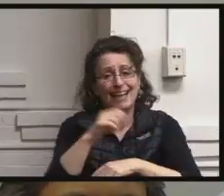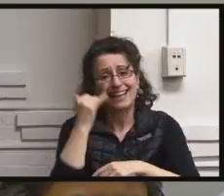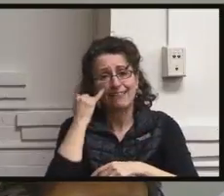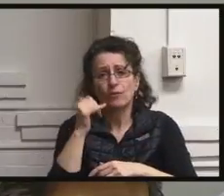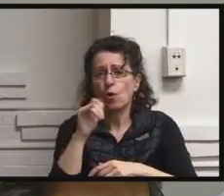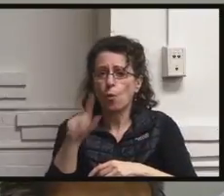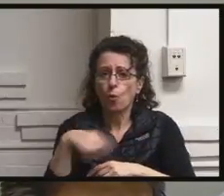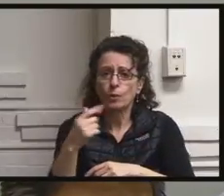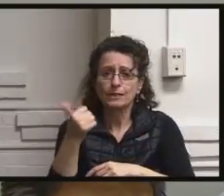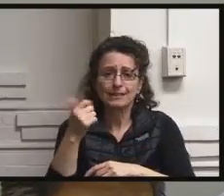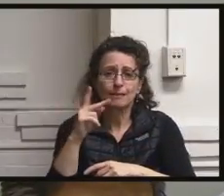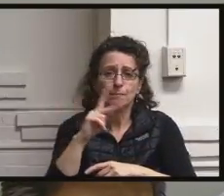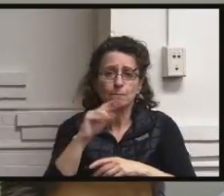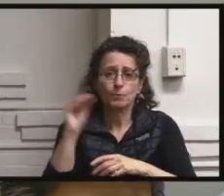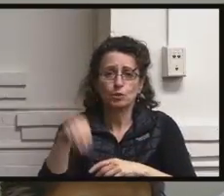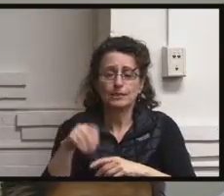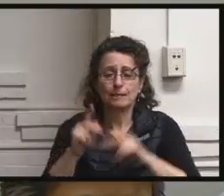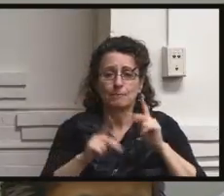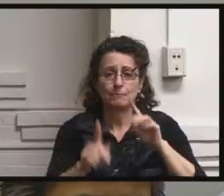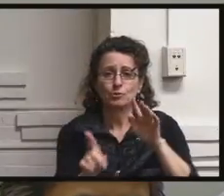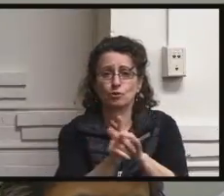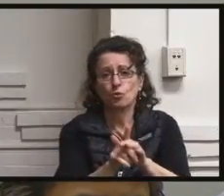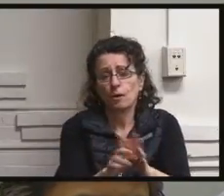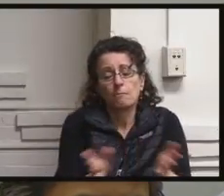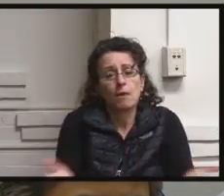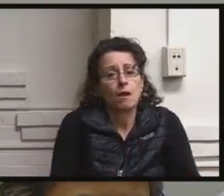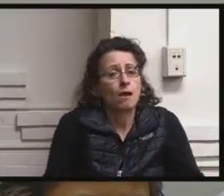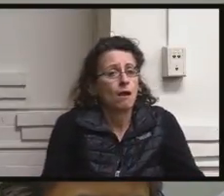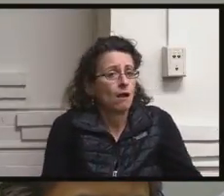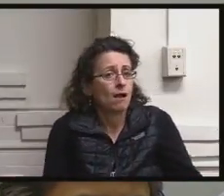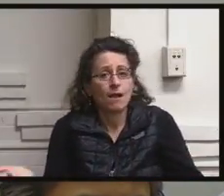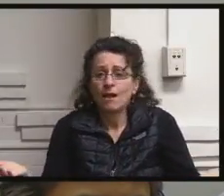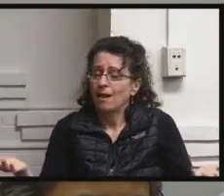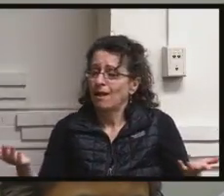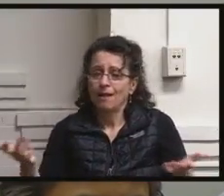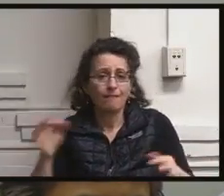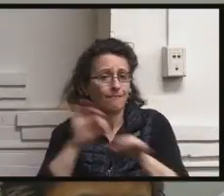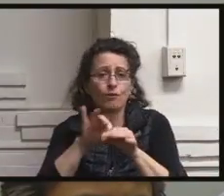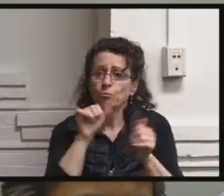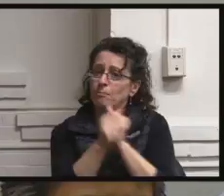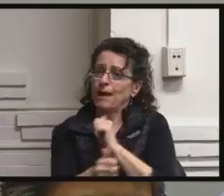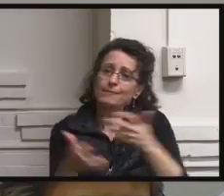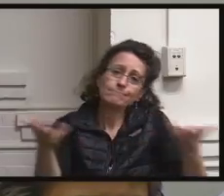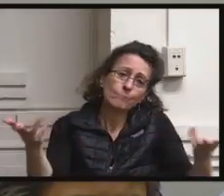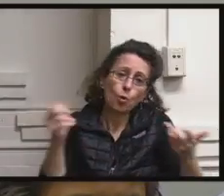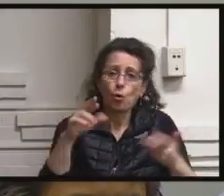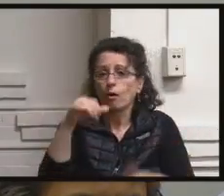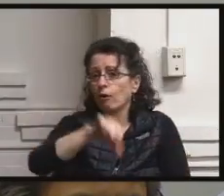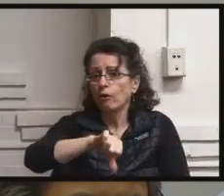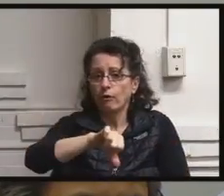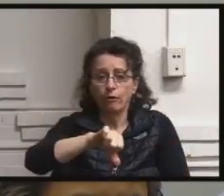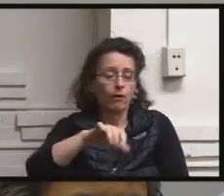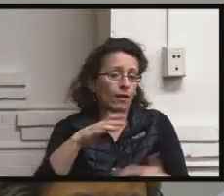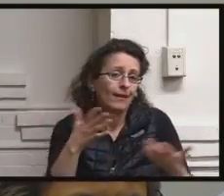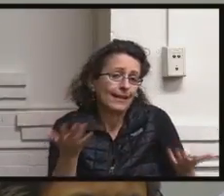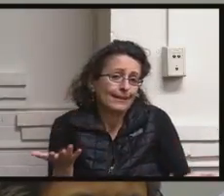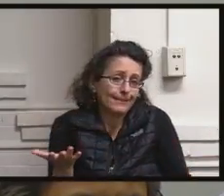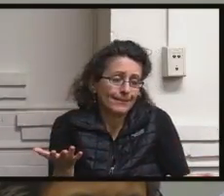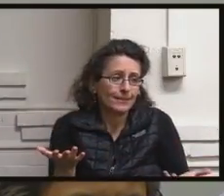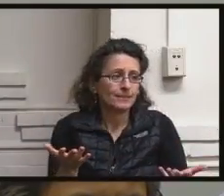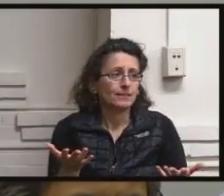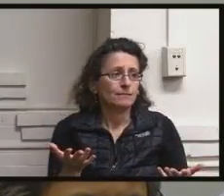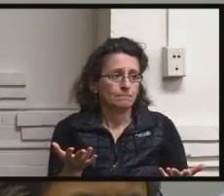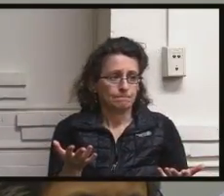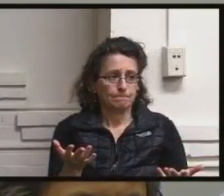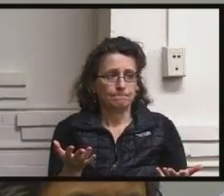an article question with multiple choice, or if you even if it's one singular question. You know, then you've